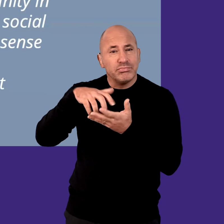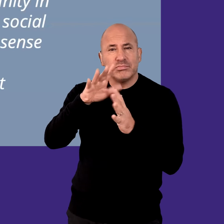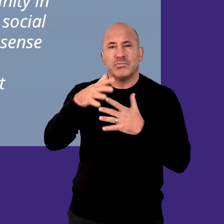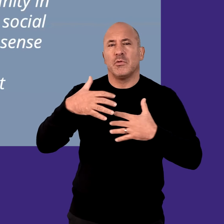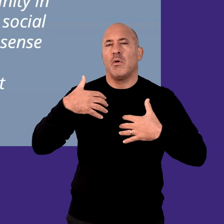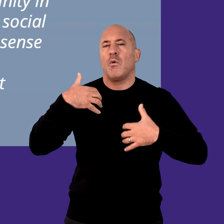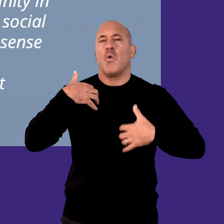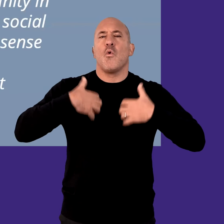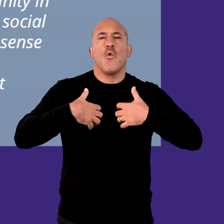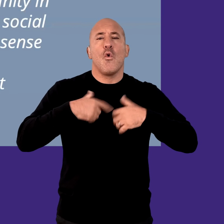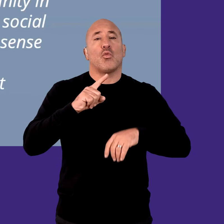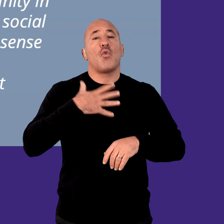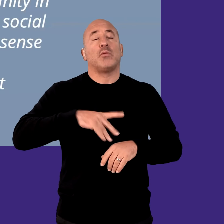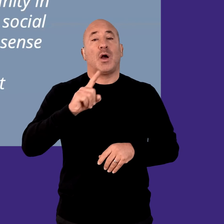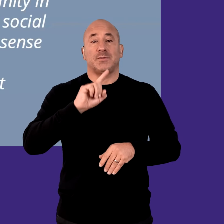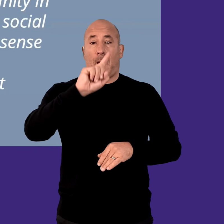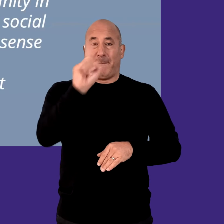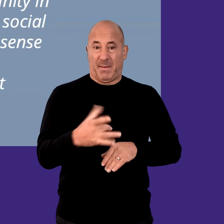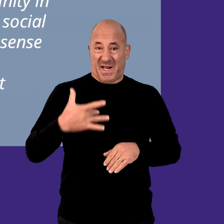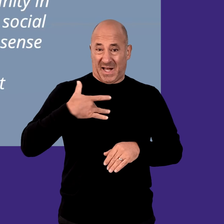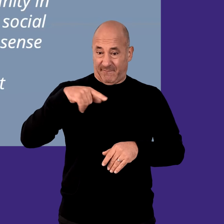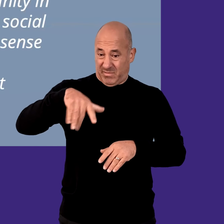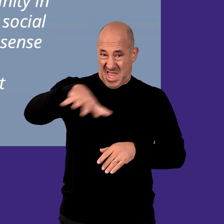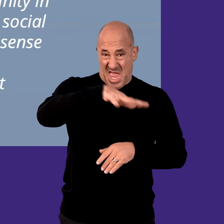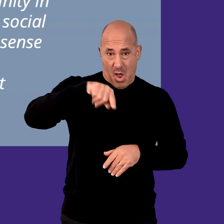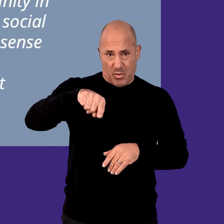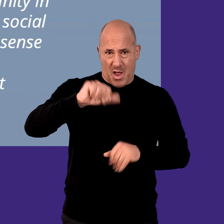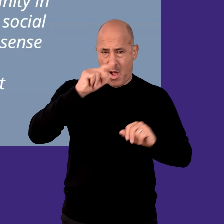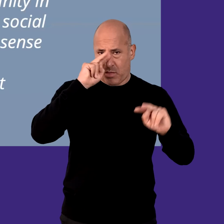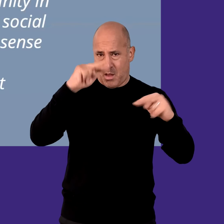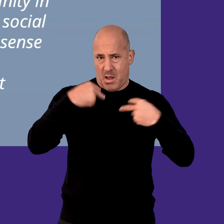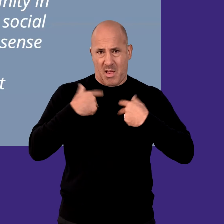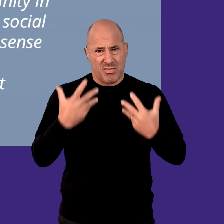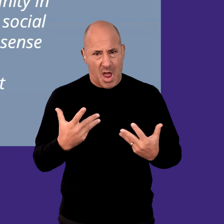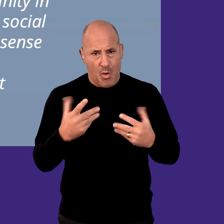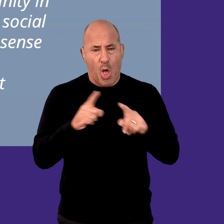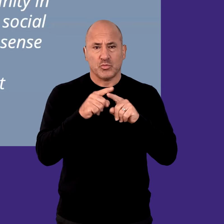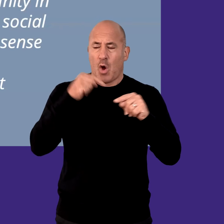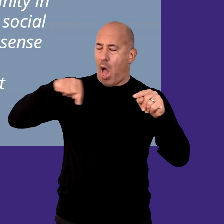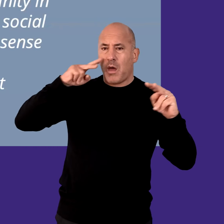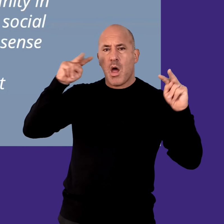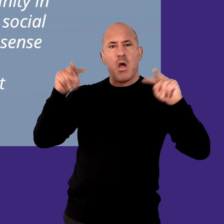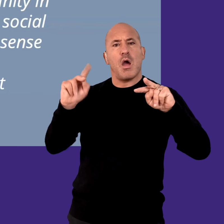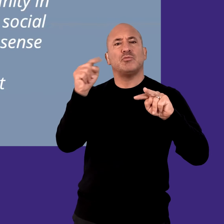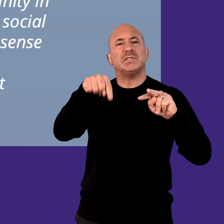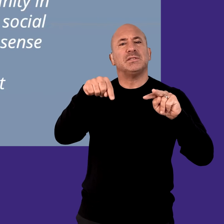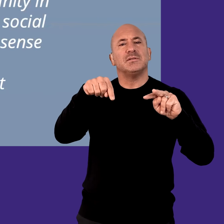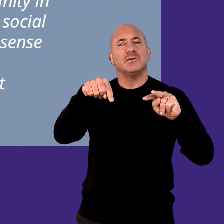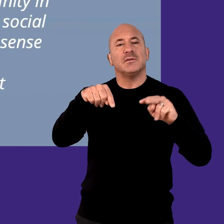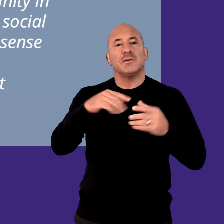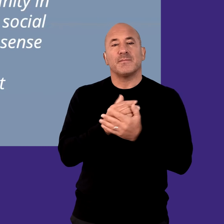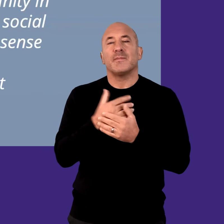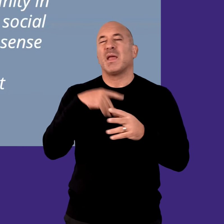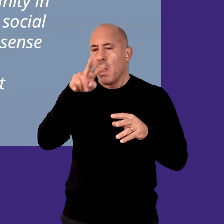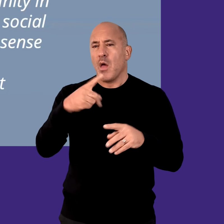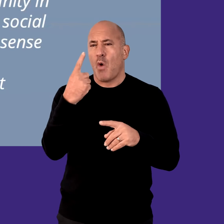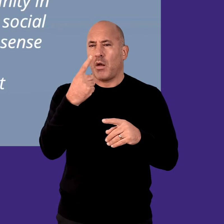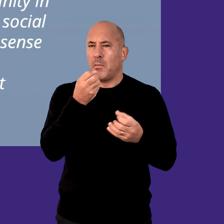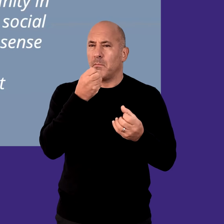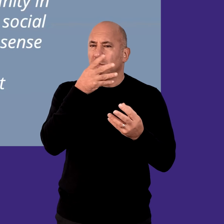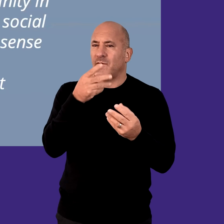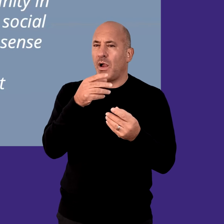surveying throughout. We're really interested to see how people perceive themselves on the estate, as well as how other people perceive them. So this